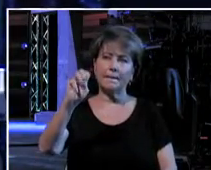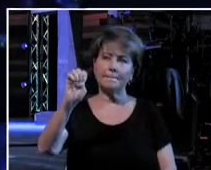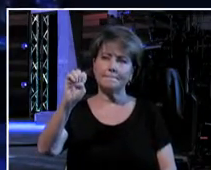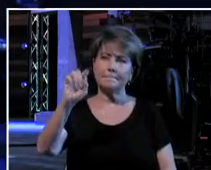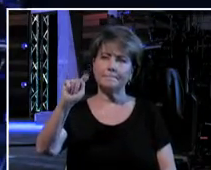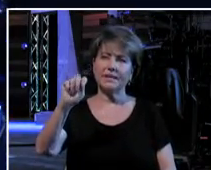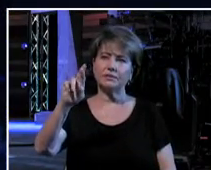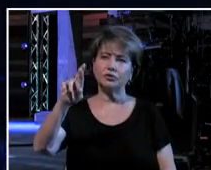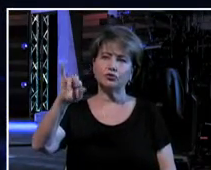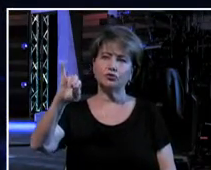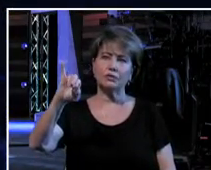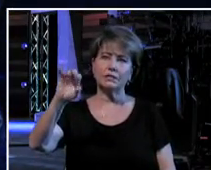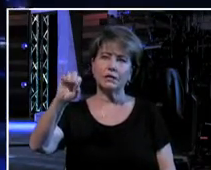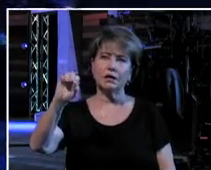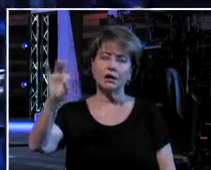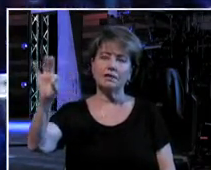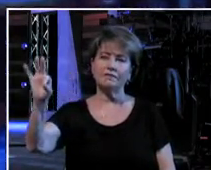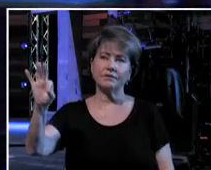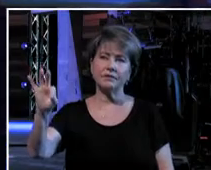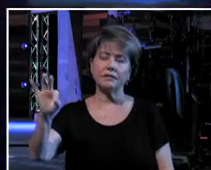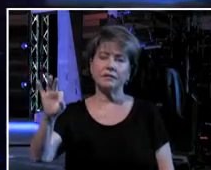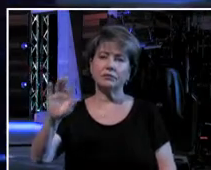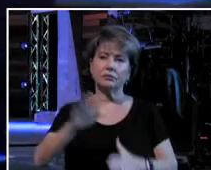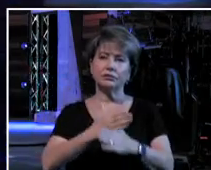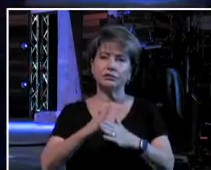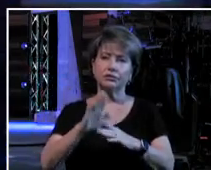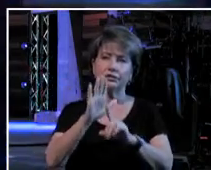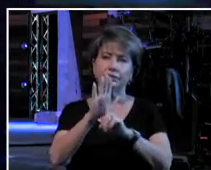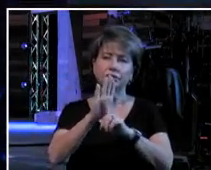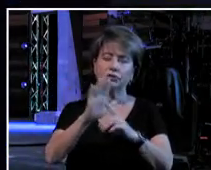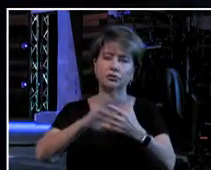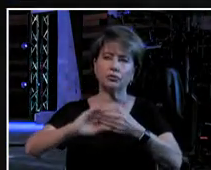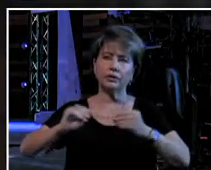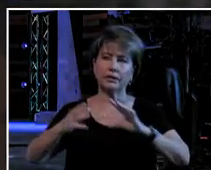same moment back when the war broke out 2 years ago. Listen to his story.